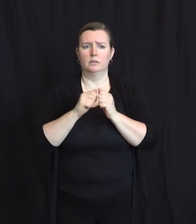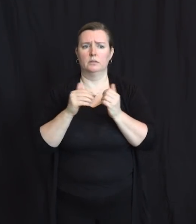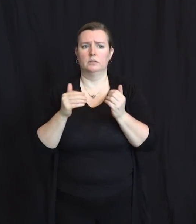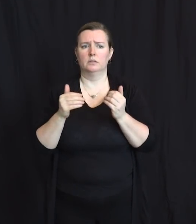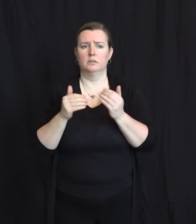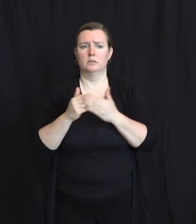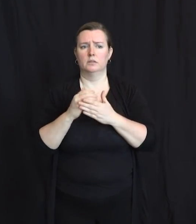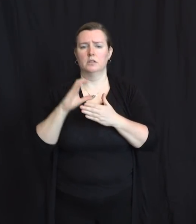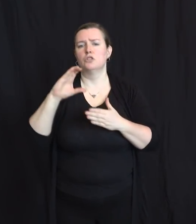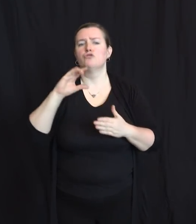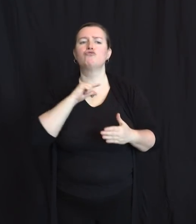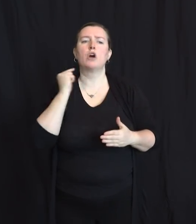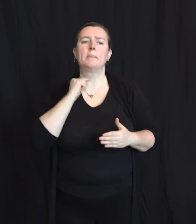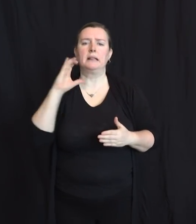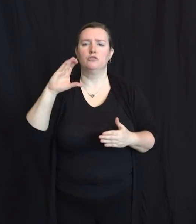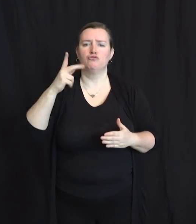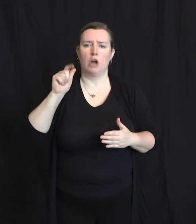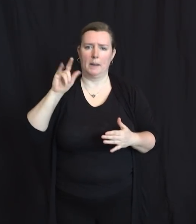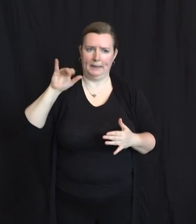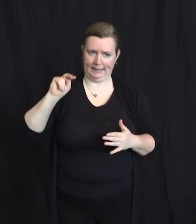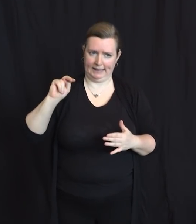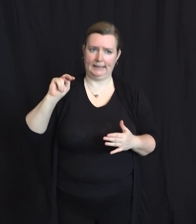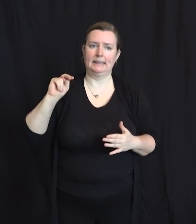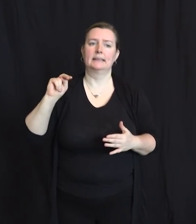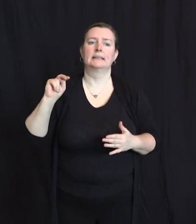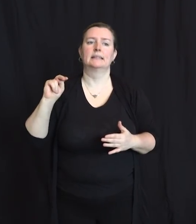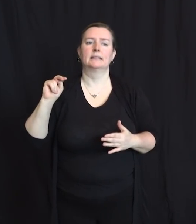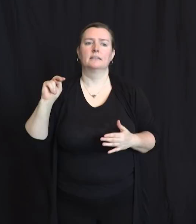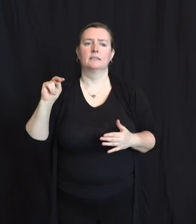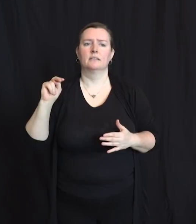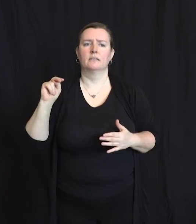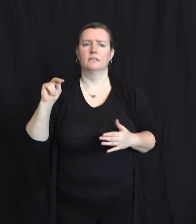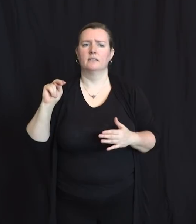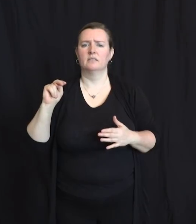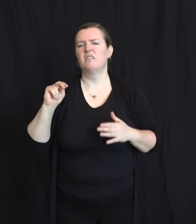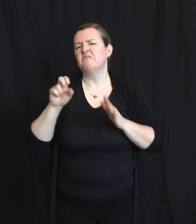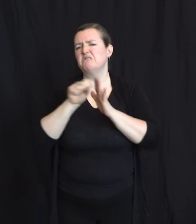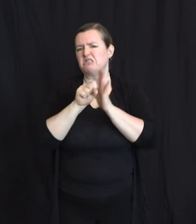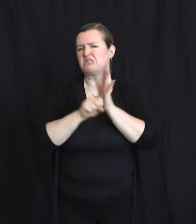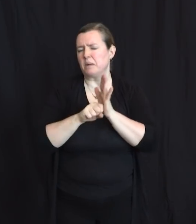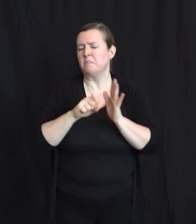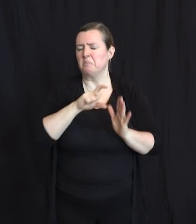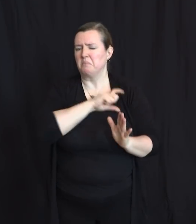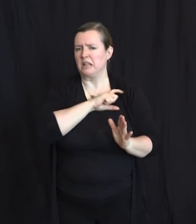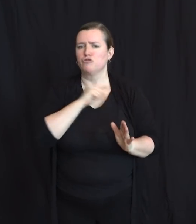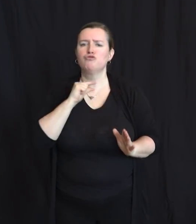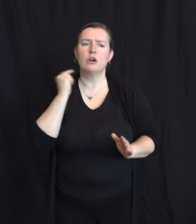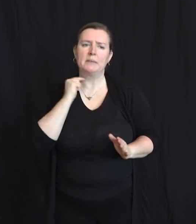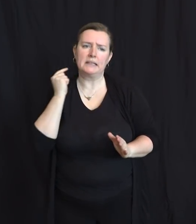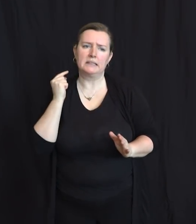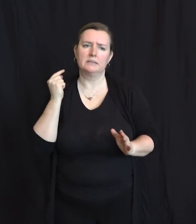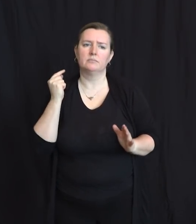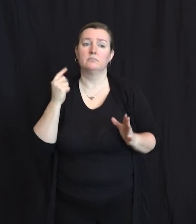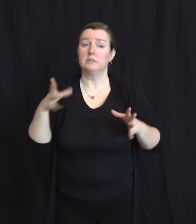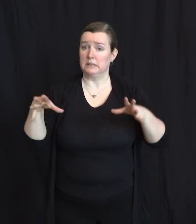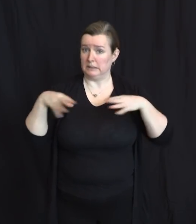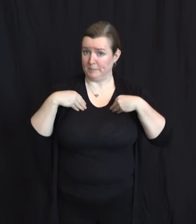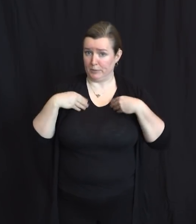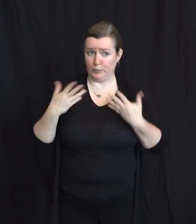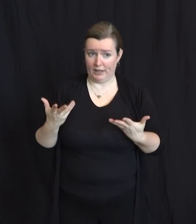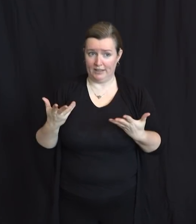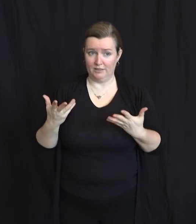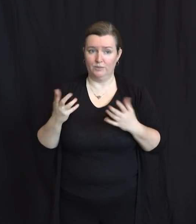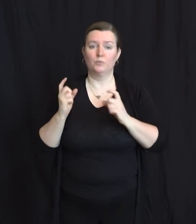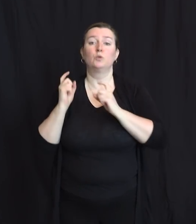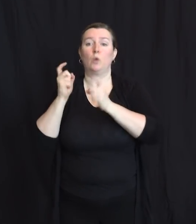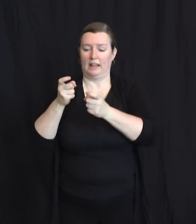of Trenton, right here, and State Police personnel to accept this donation and to give Premium Nature our thanks. And now